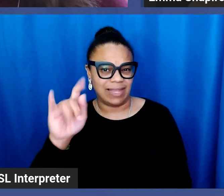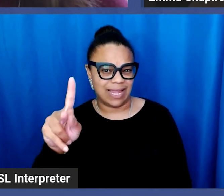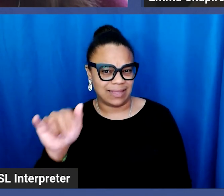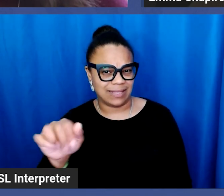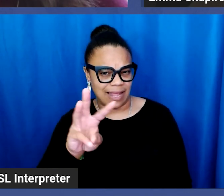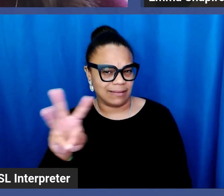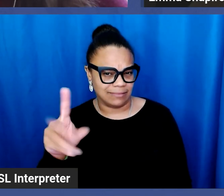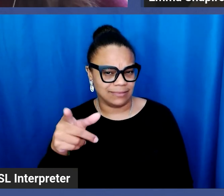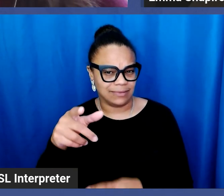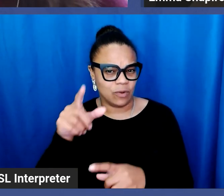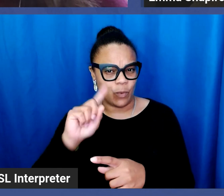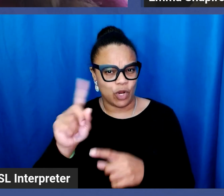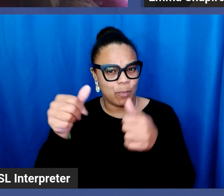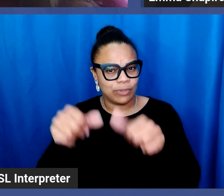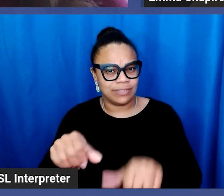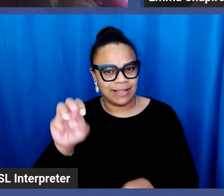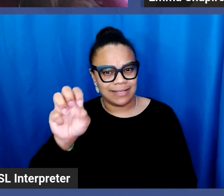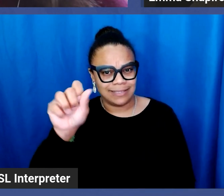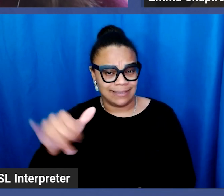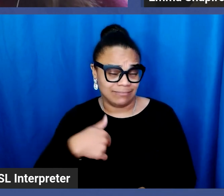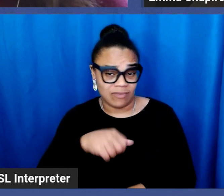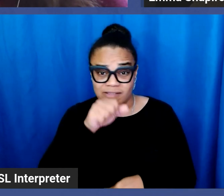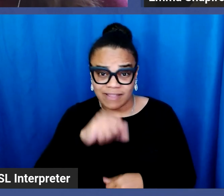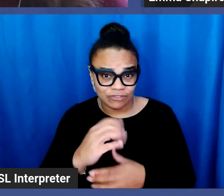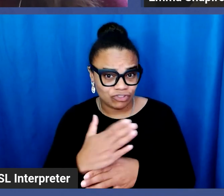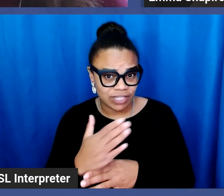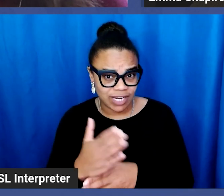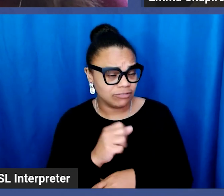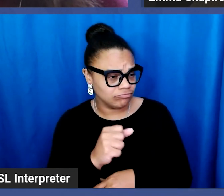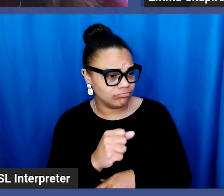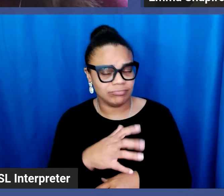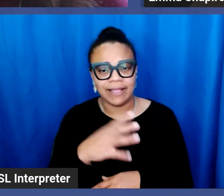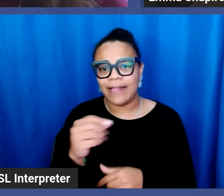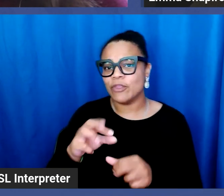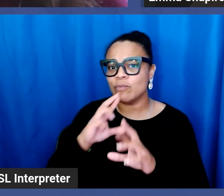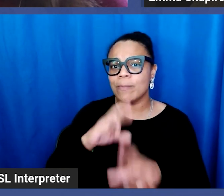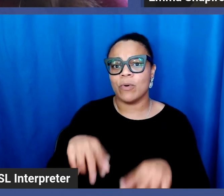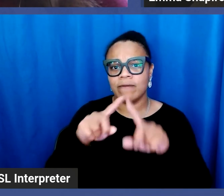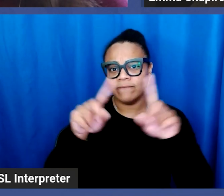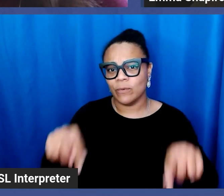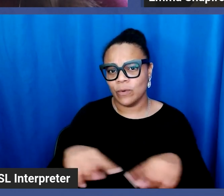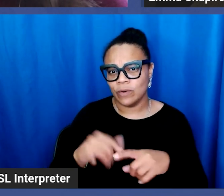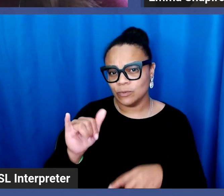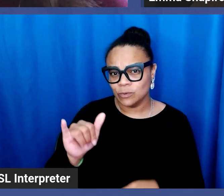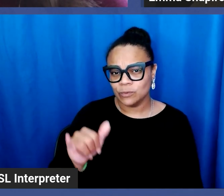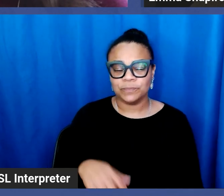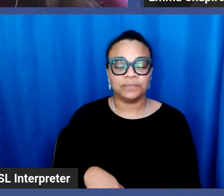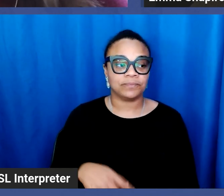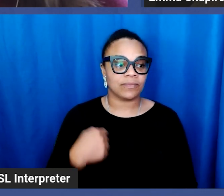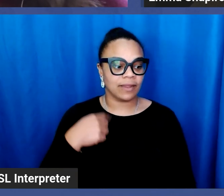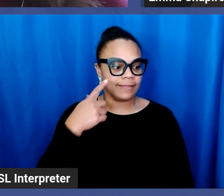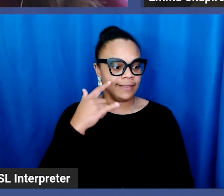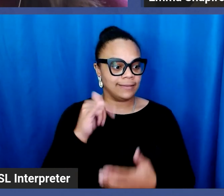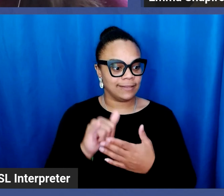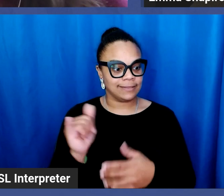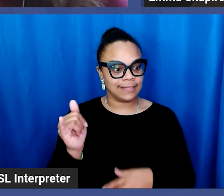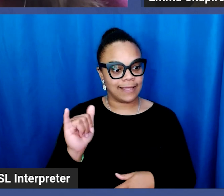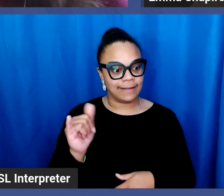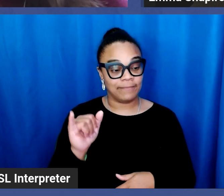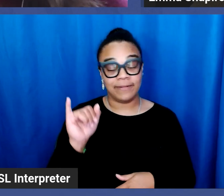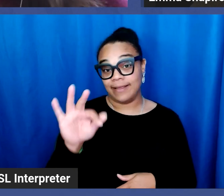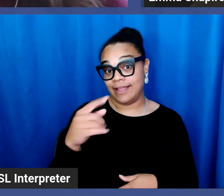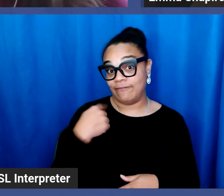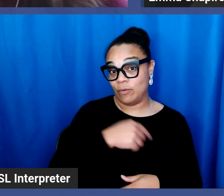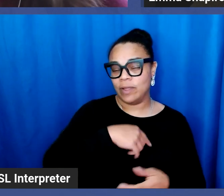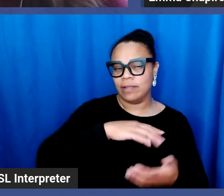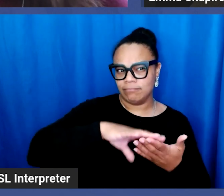love to share it, as well as the report form. You know, I think it sort of is like, when we know better, we can do